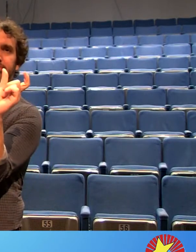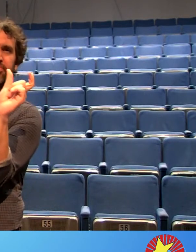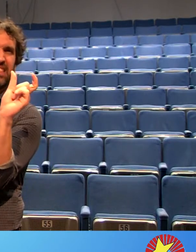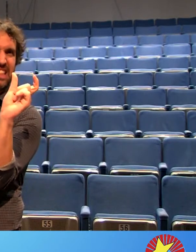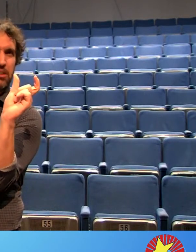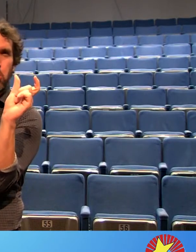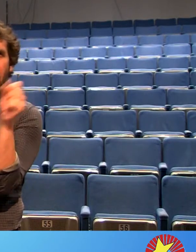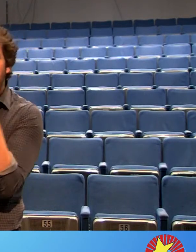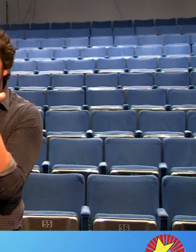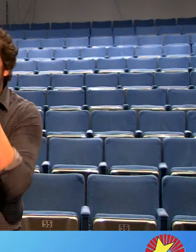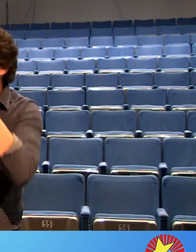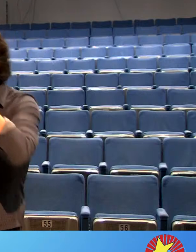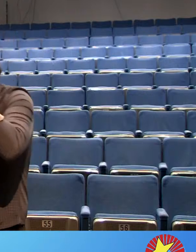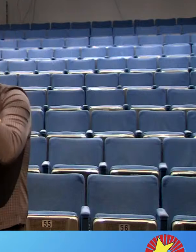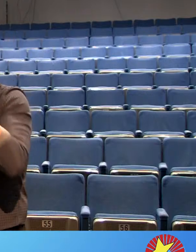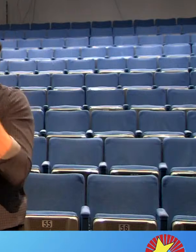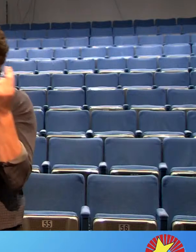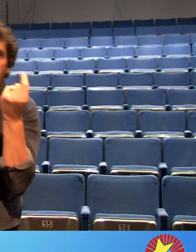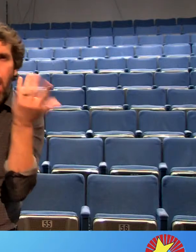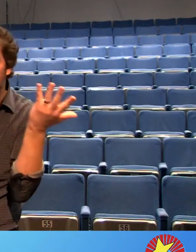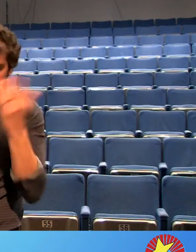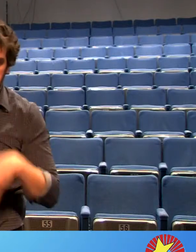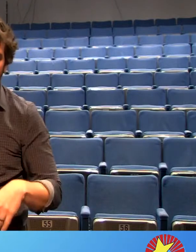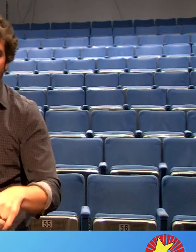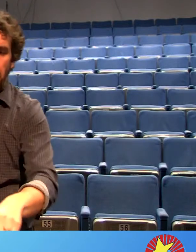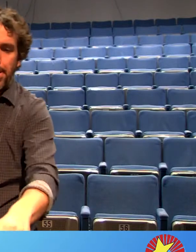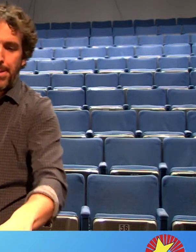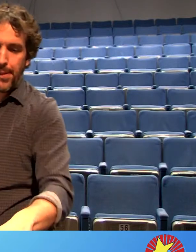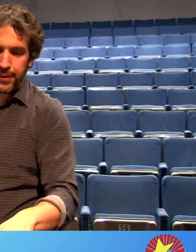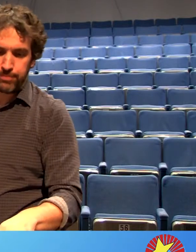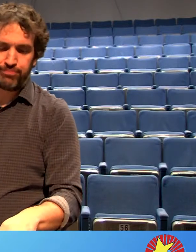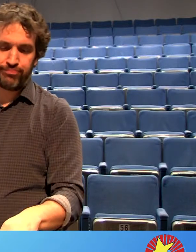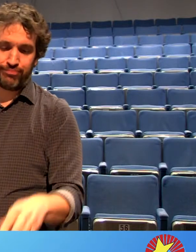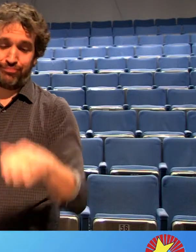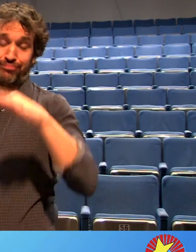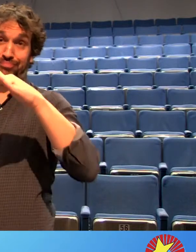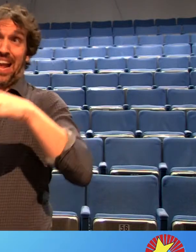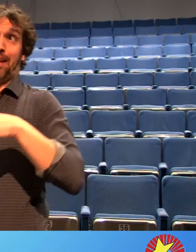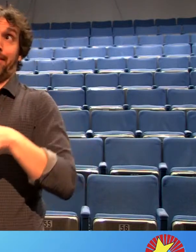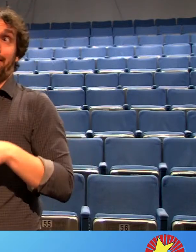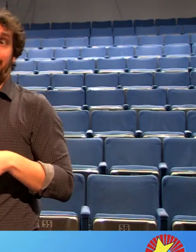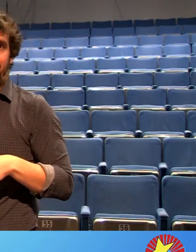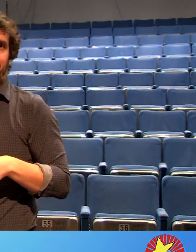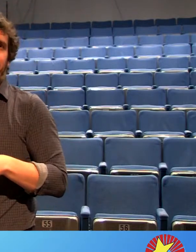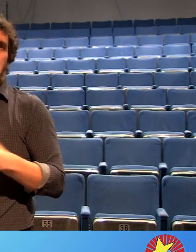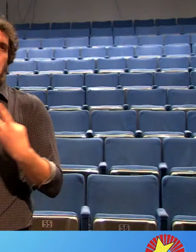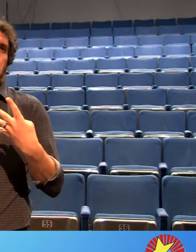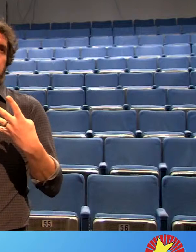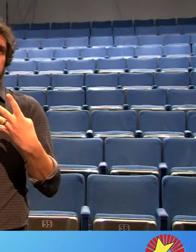now 24-25. We will be discussing what areas of growth have been made.